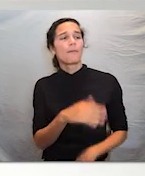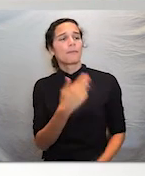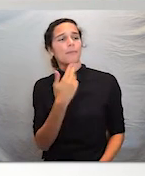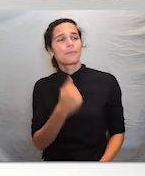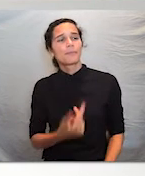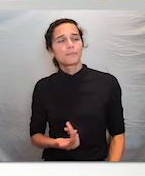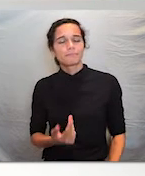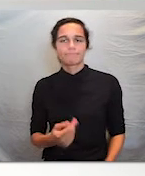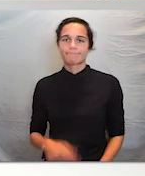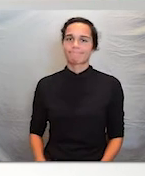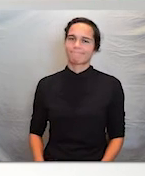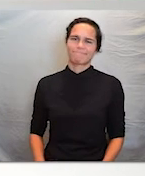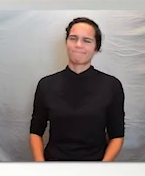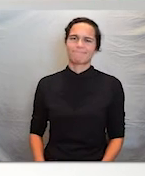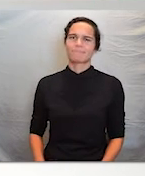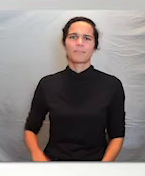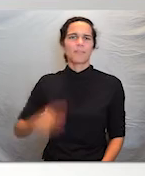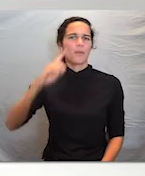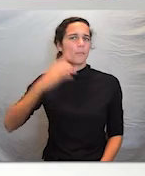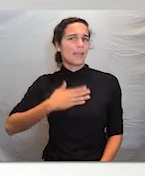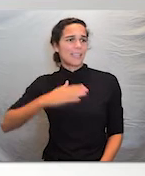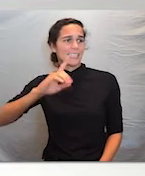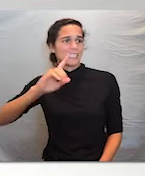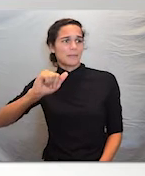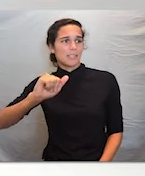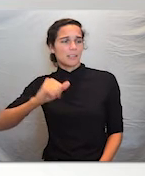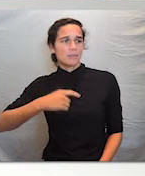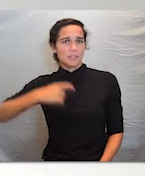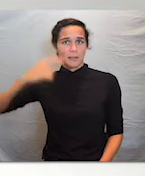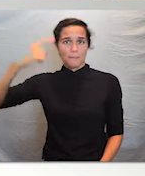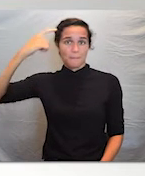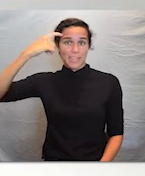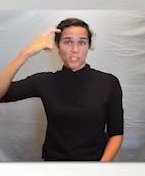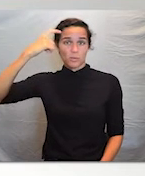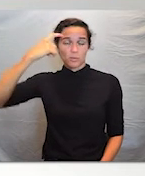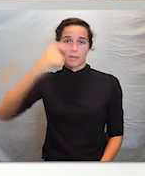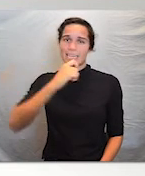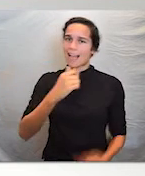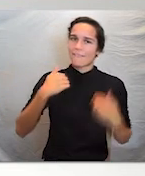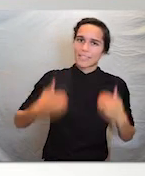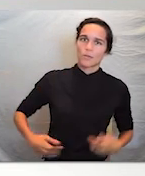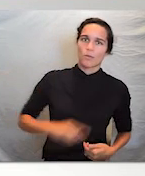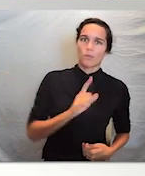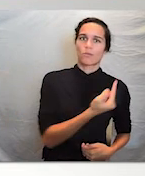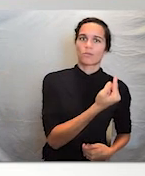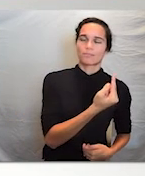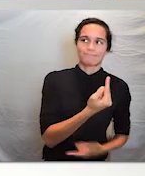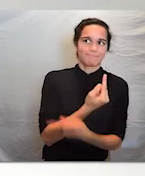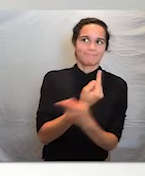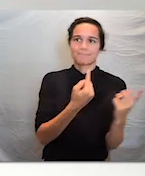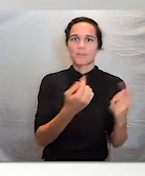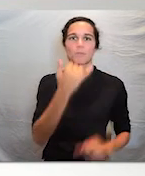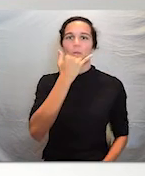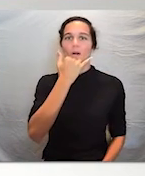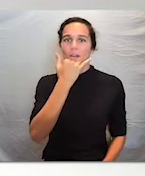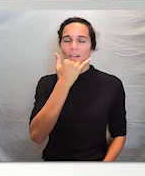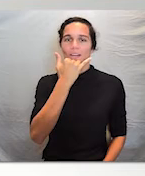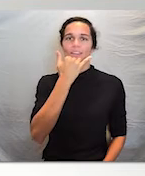not just physical. They thought it was both. But it turns out they were all wrong,